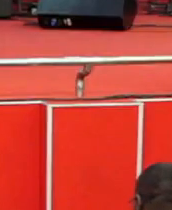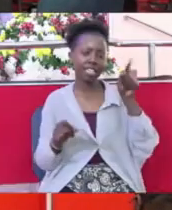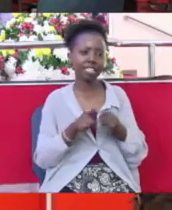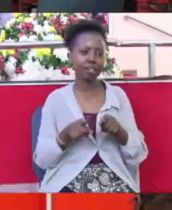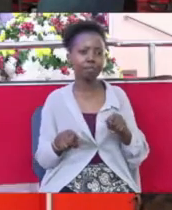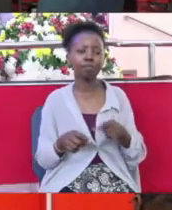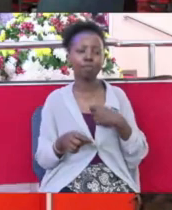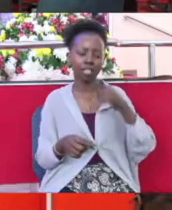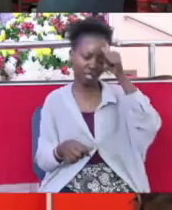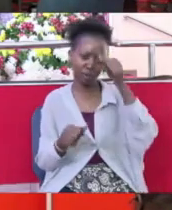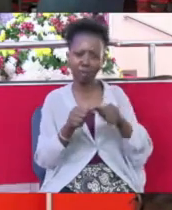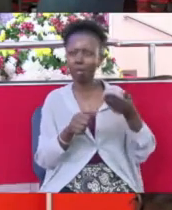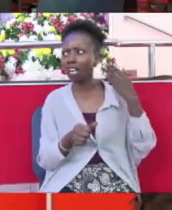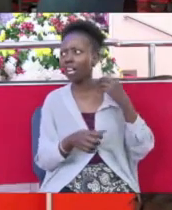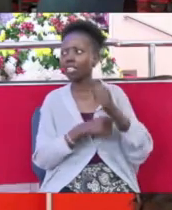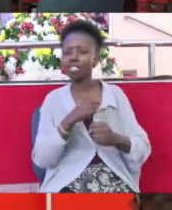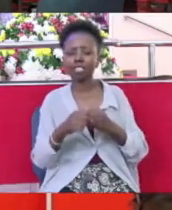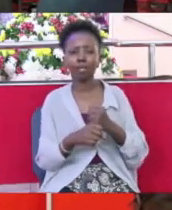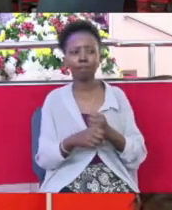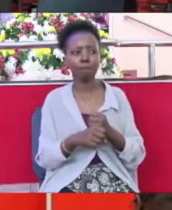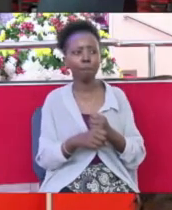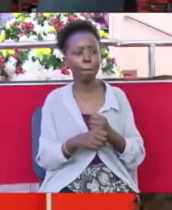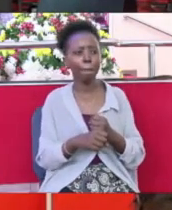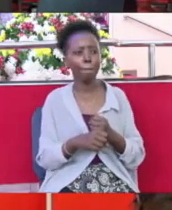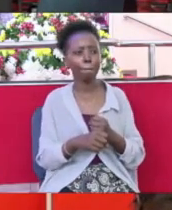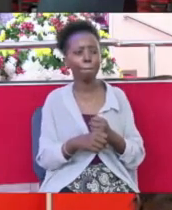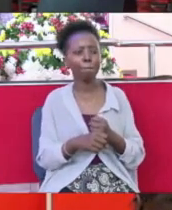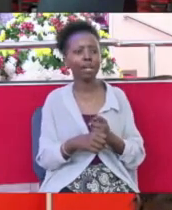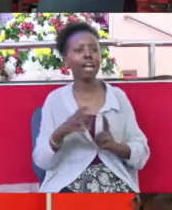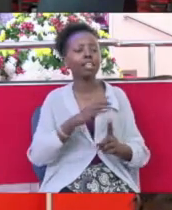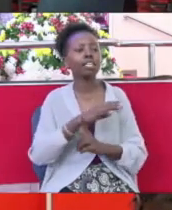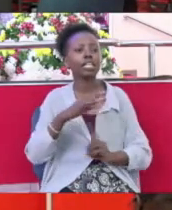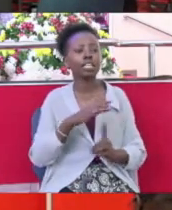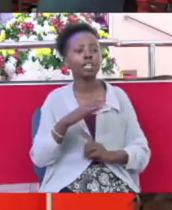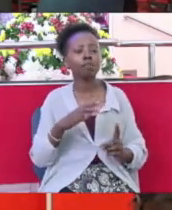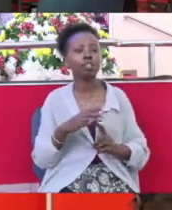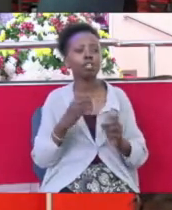elections, the then deputy president, now who is the president, came